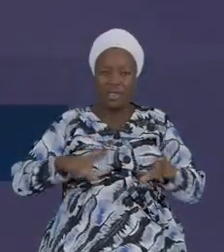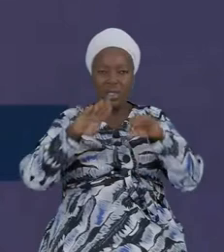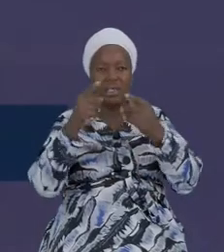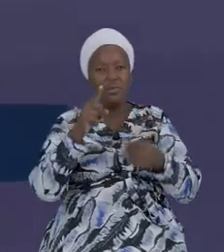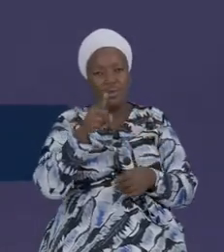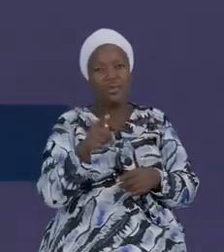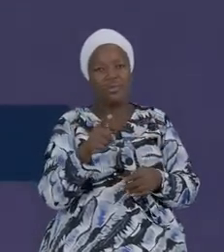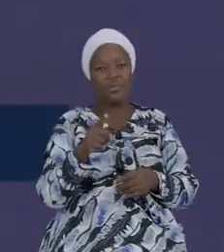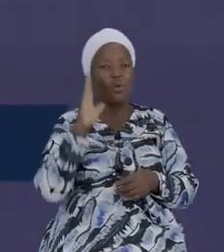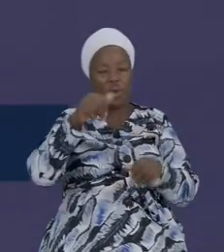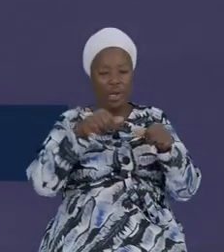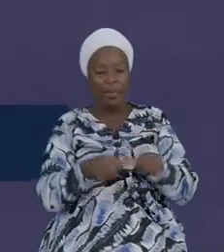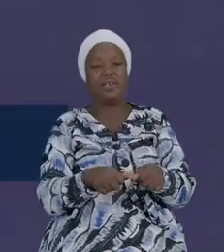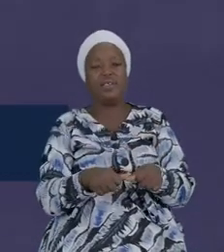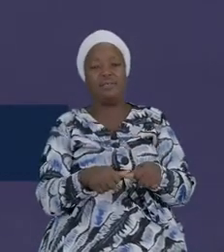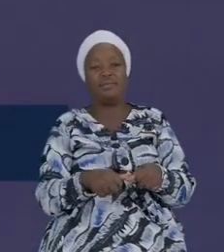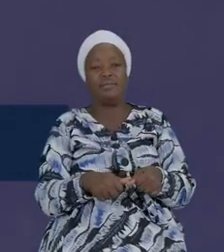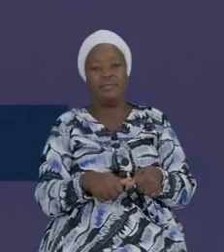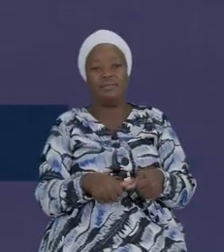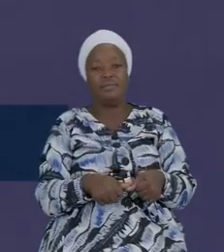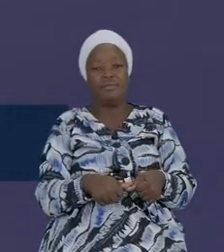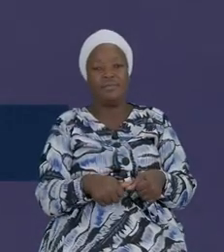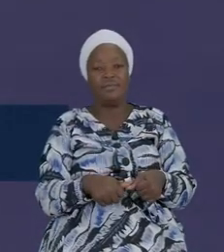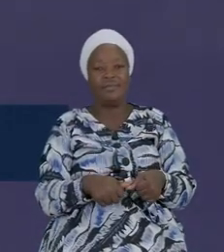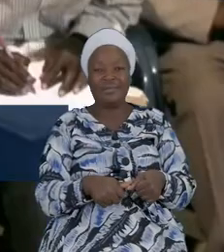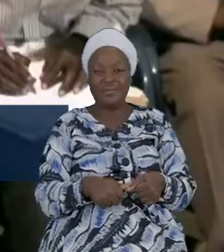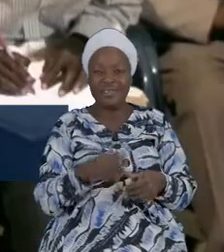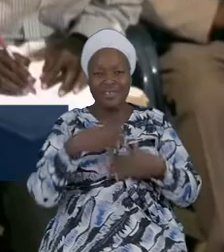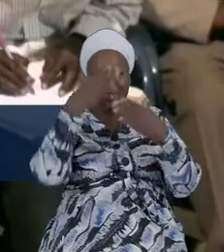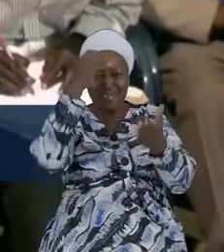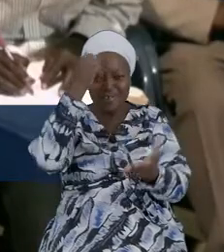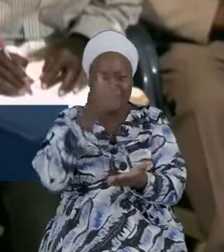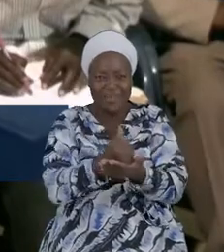you will abide. Amen. Amen.